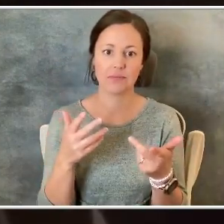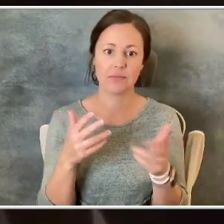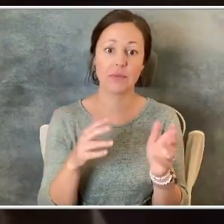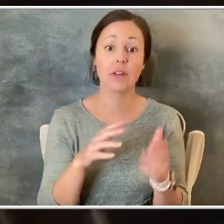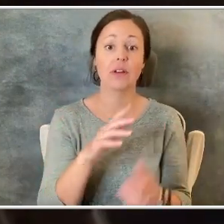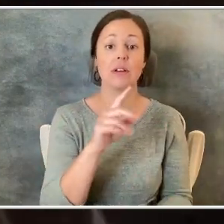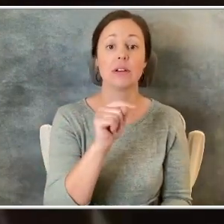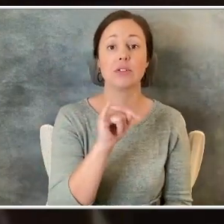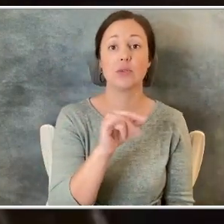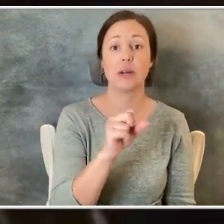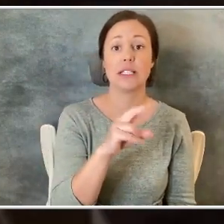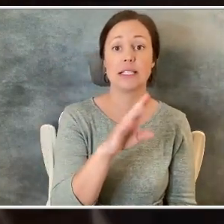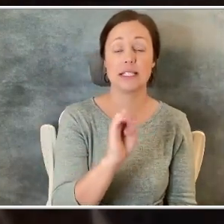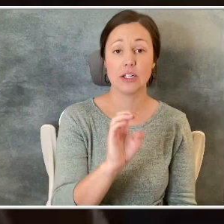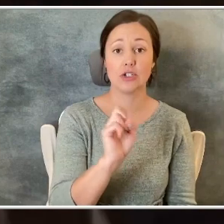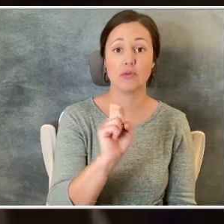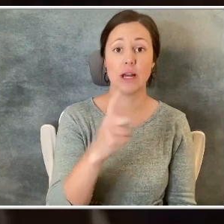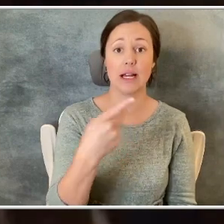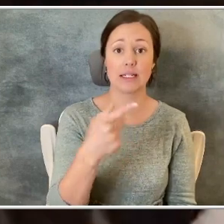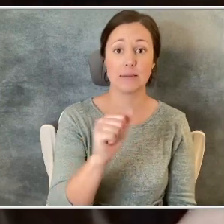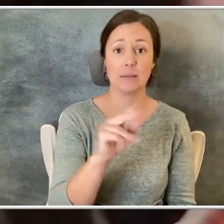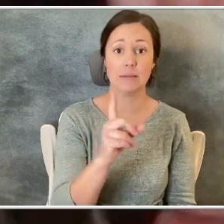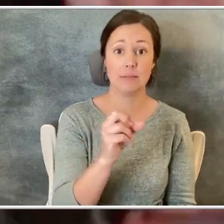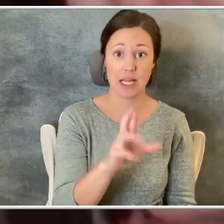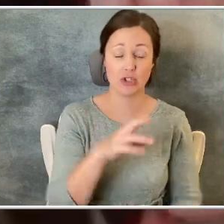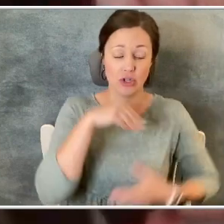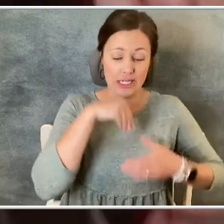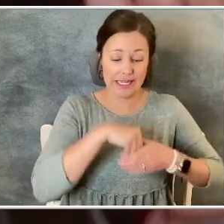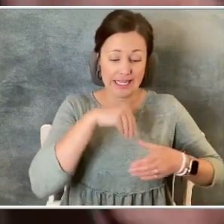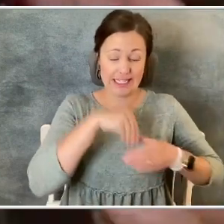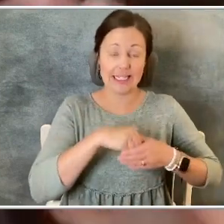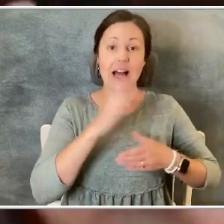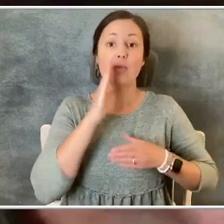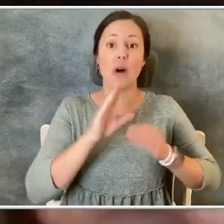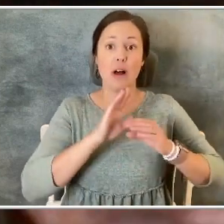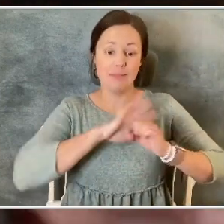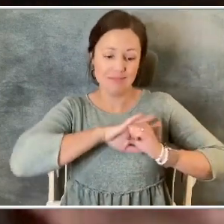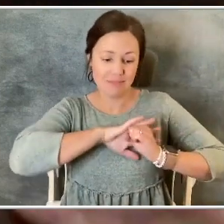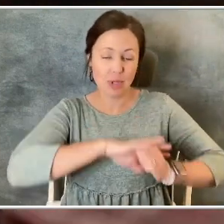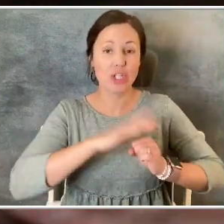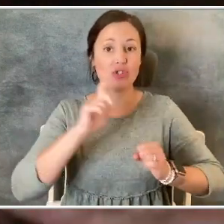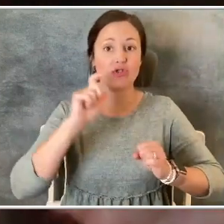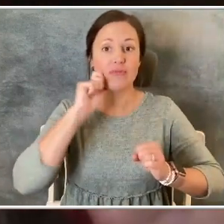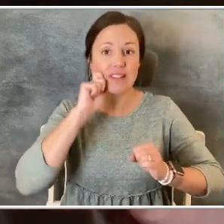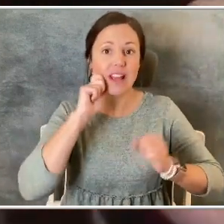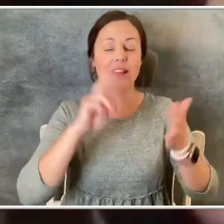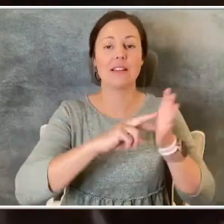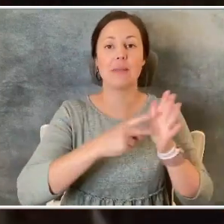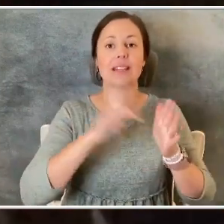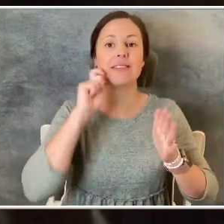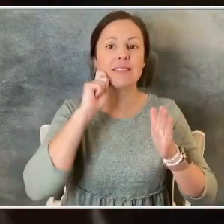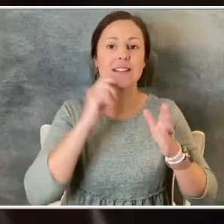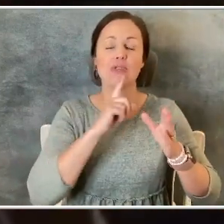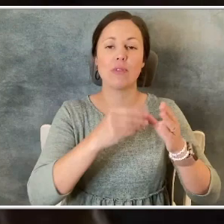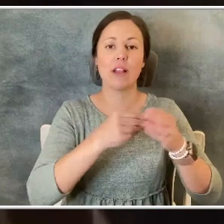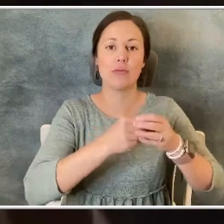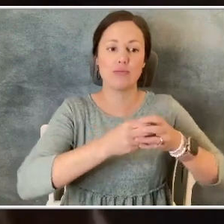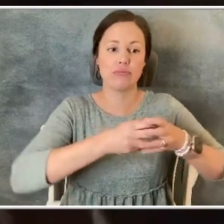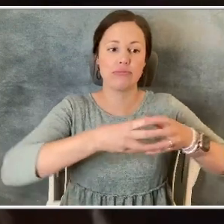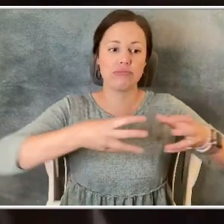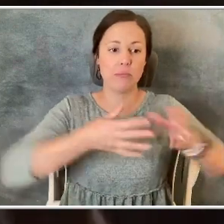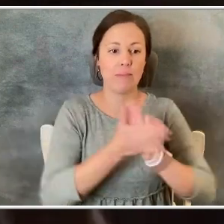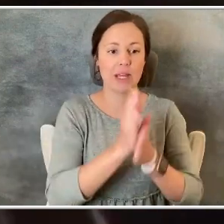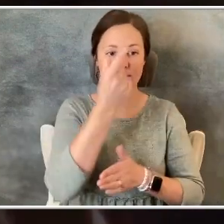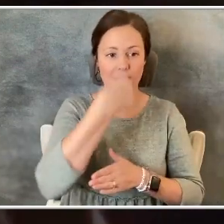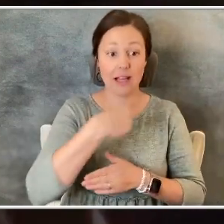which Wendy had one and it's inside and it's pushing on the skin and which thins the skin. This